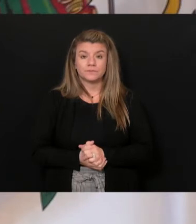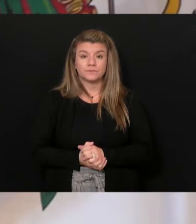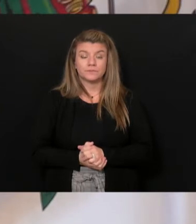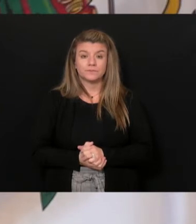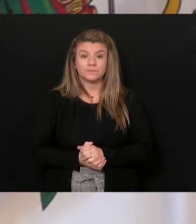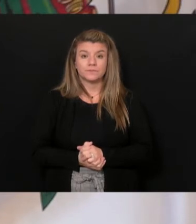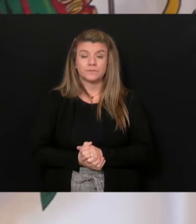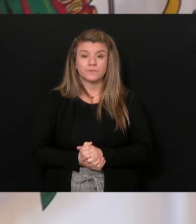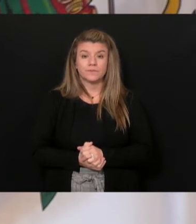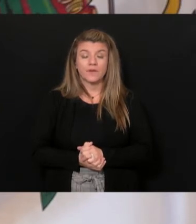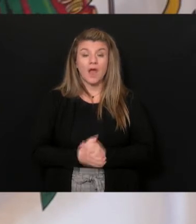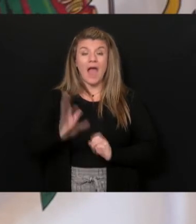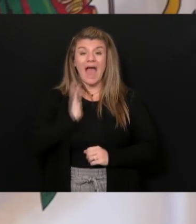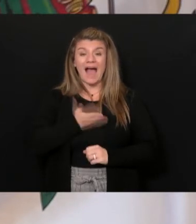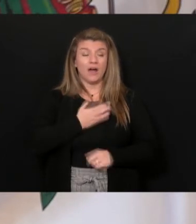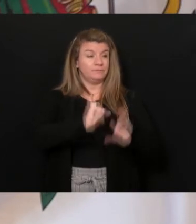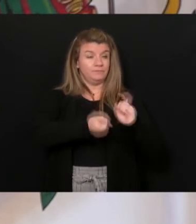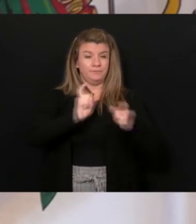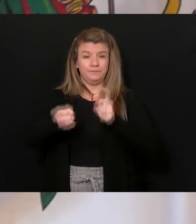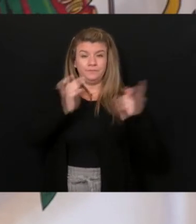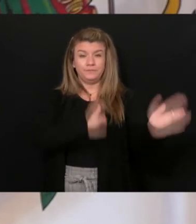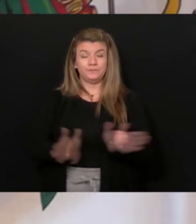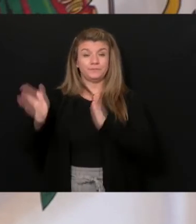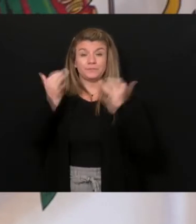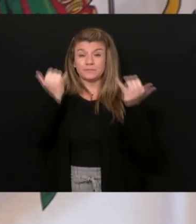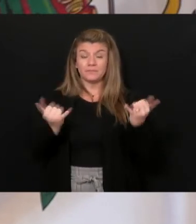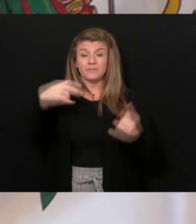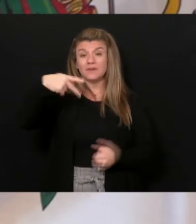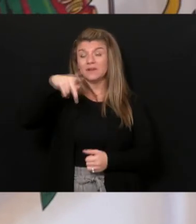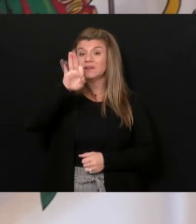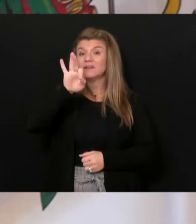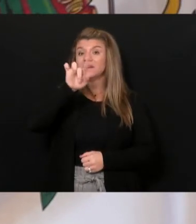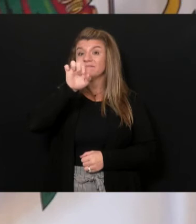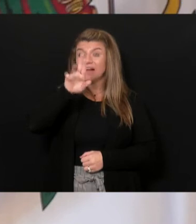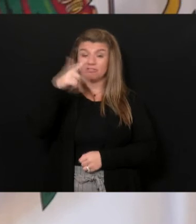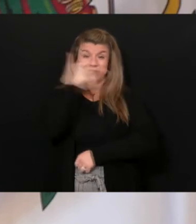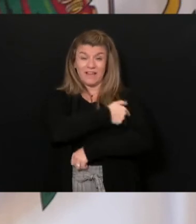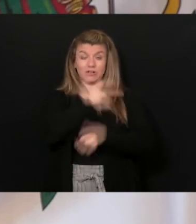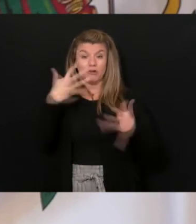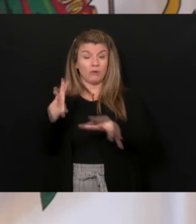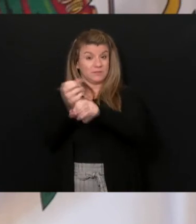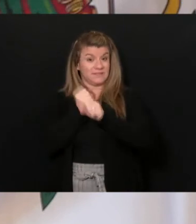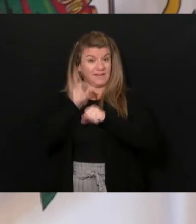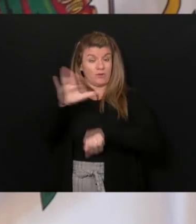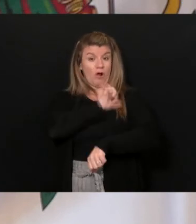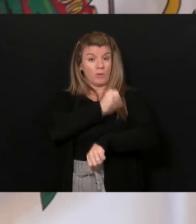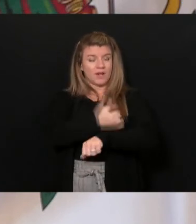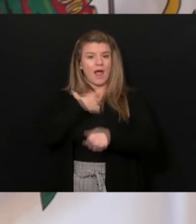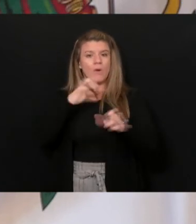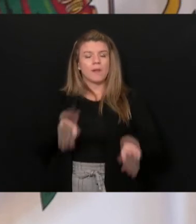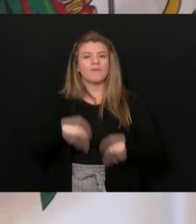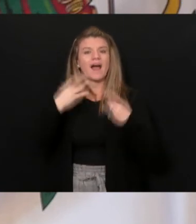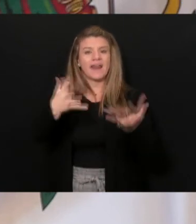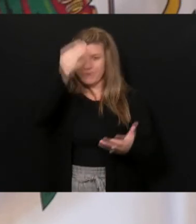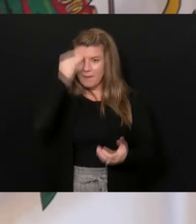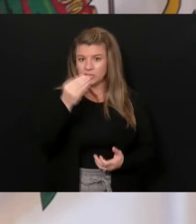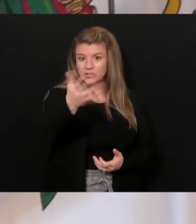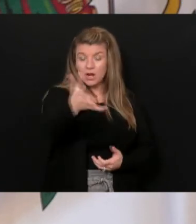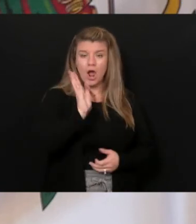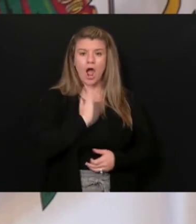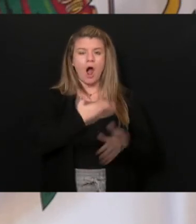The allocation plan, now that the Pfizer vaccine has received authorization, I want to provide an update on